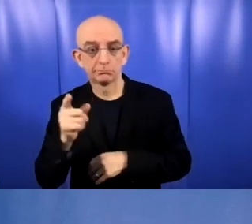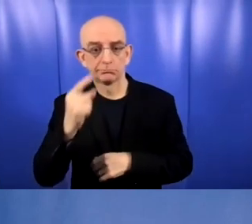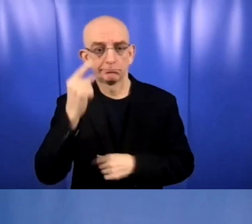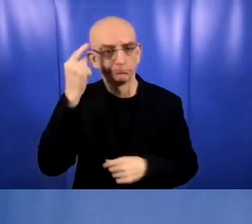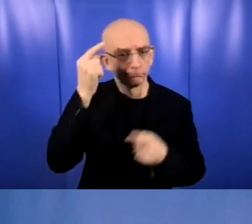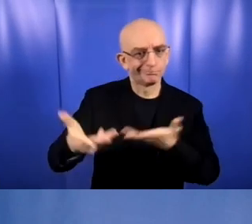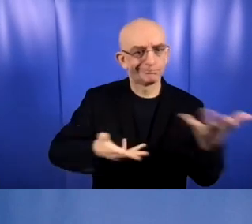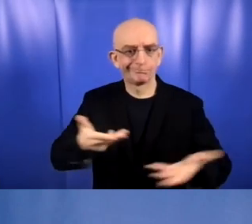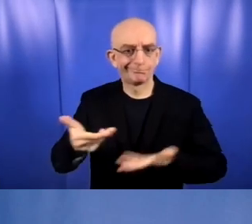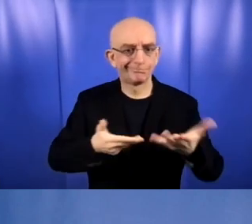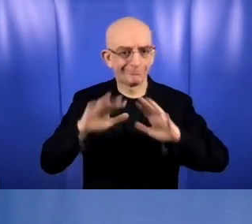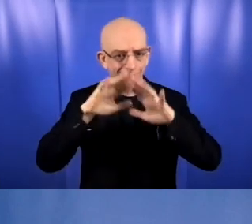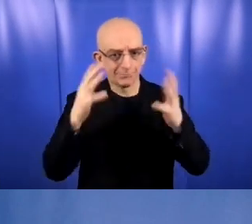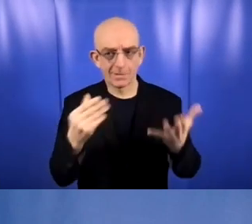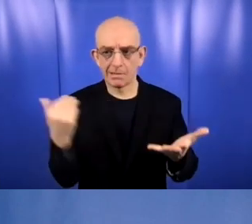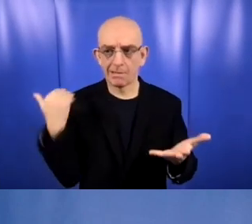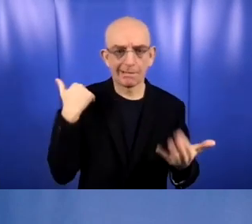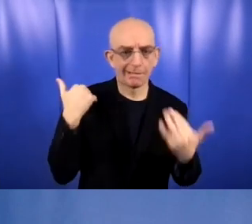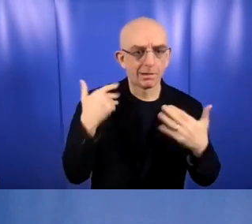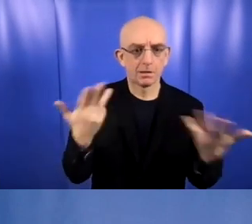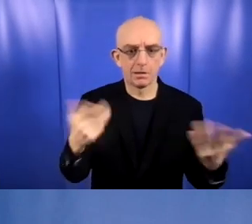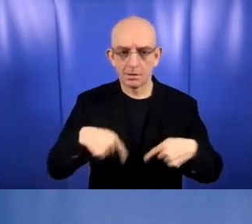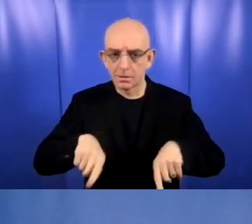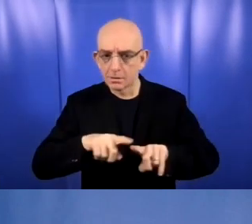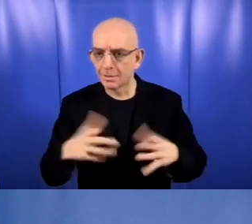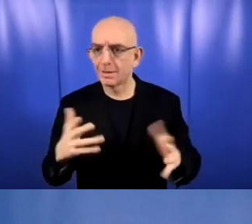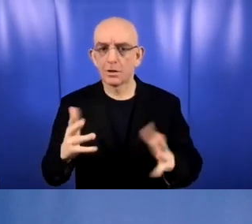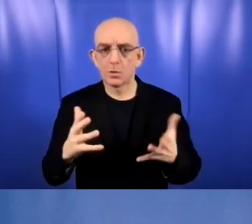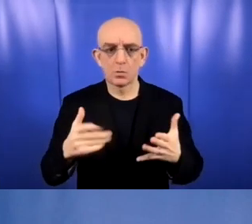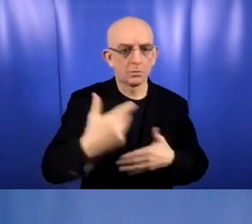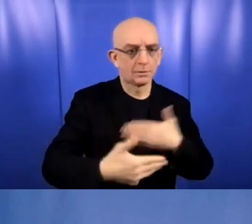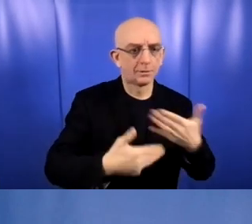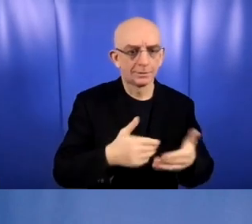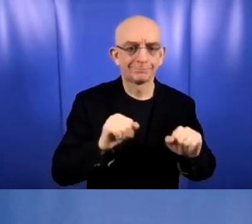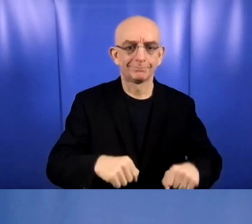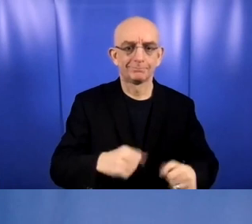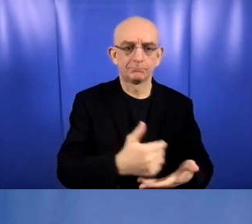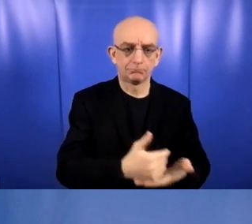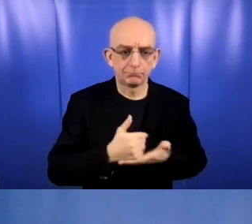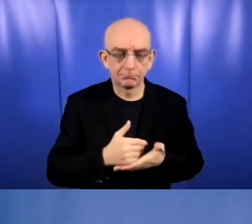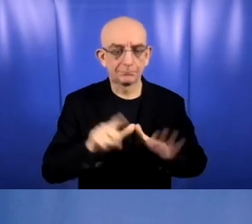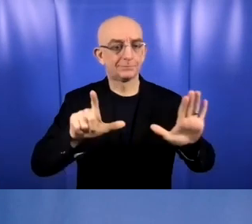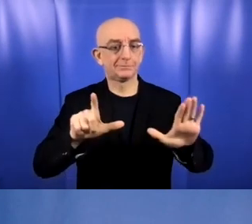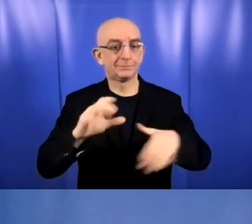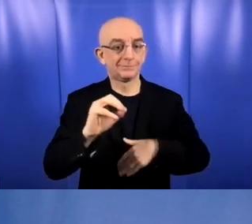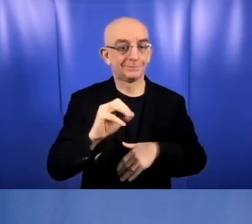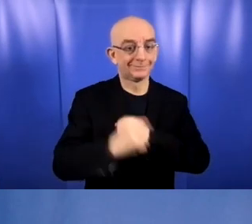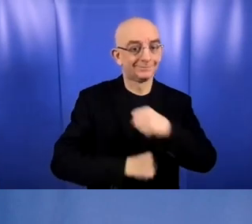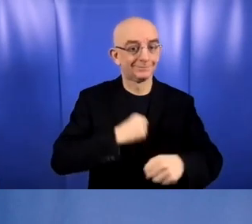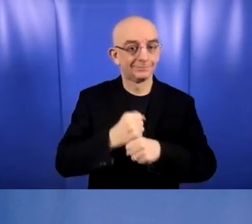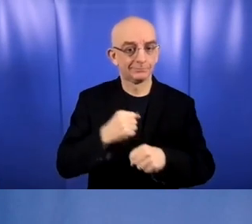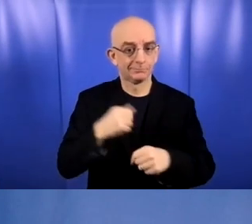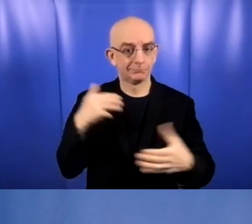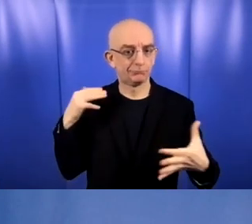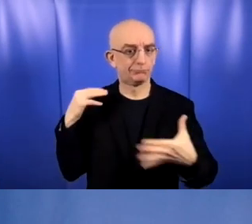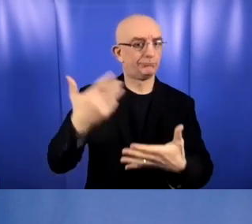the statute. It's so important when we're thinking about protection and solutions